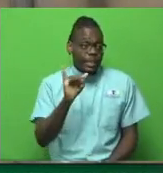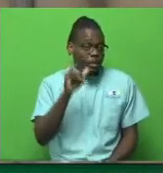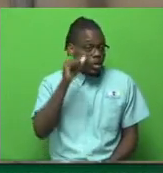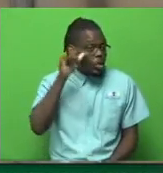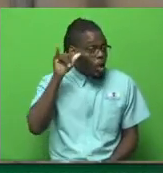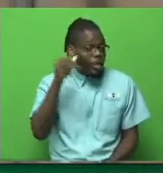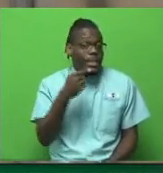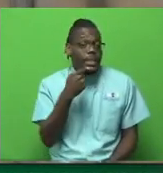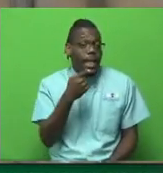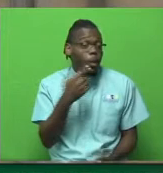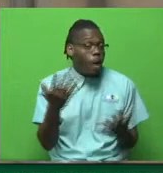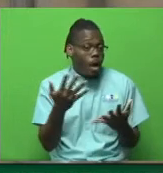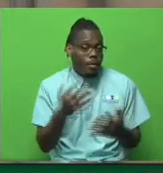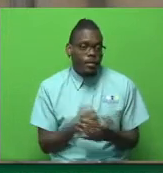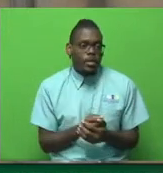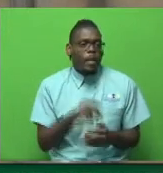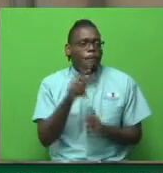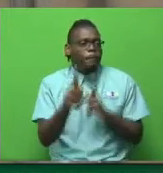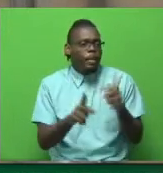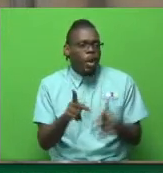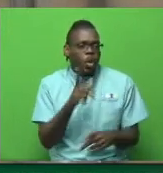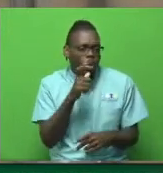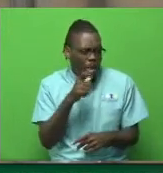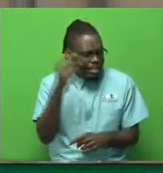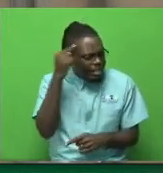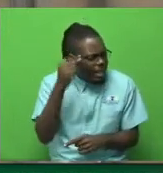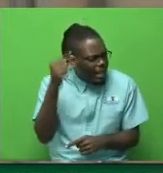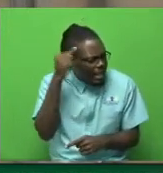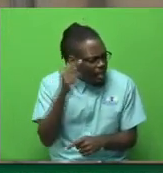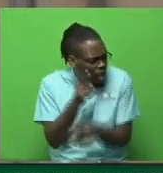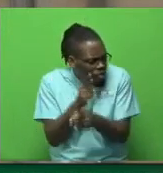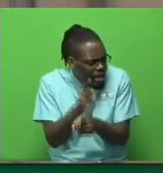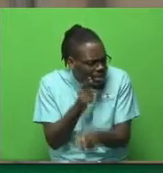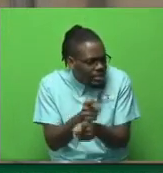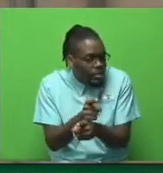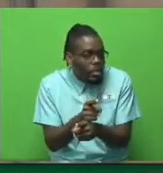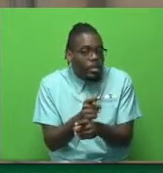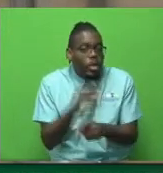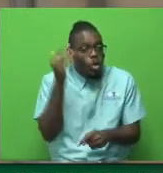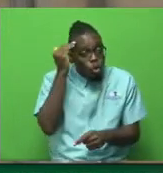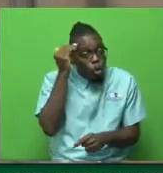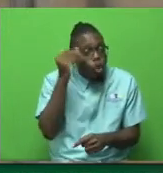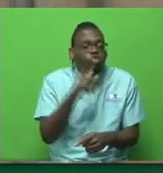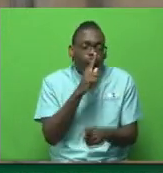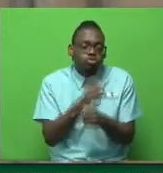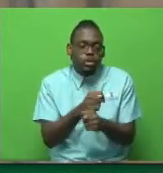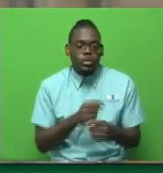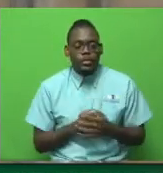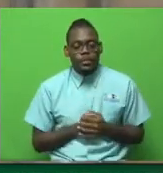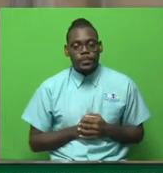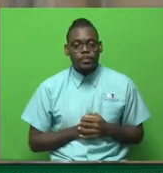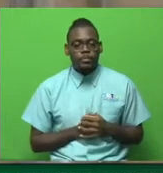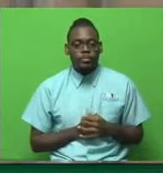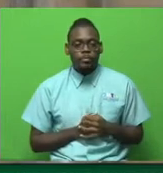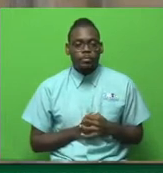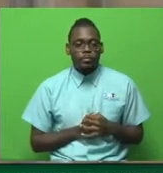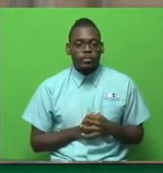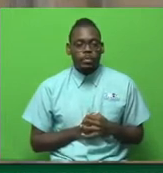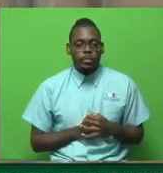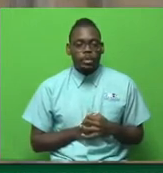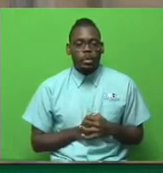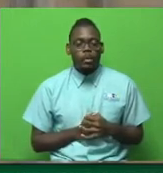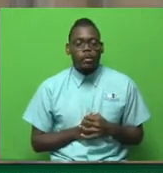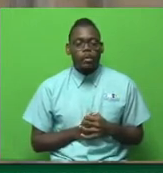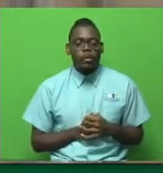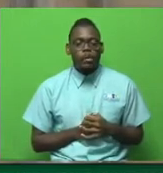right thinking citizens they know the truth they know the truth so Mr